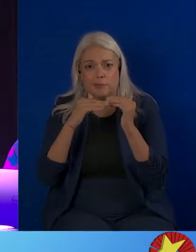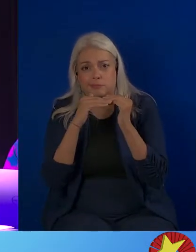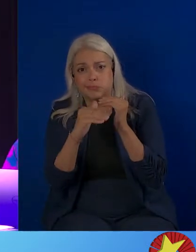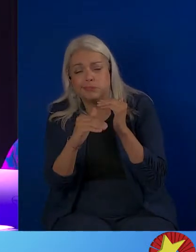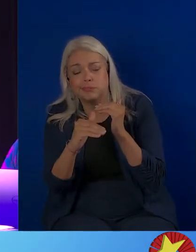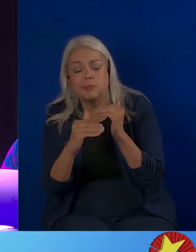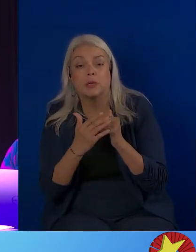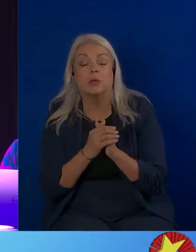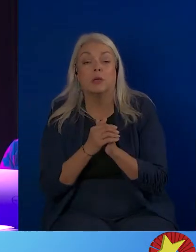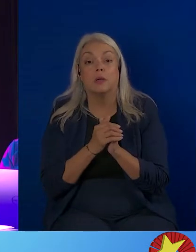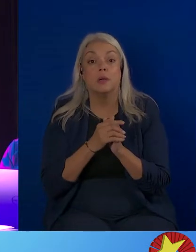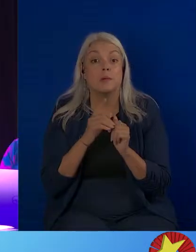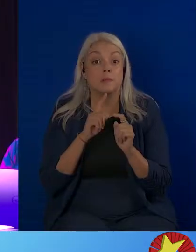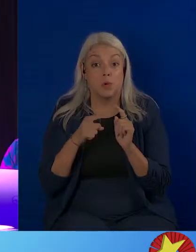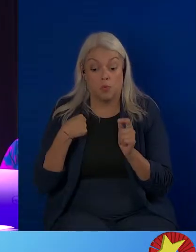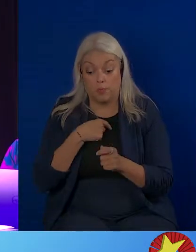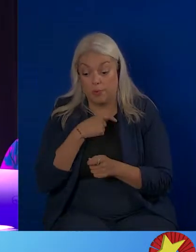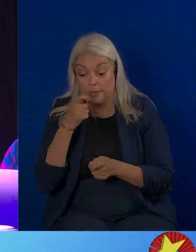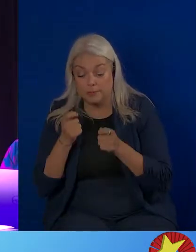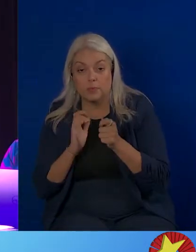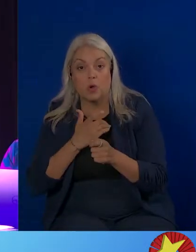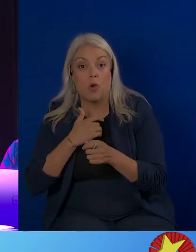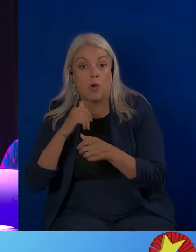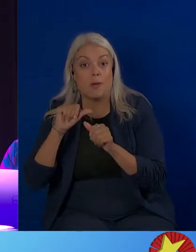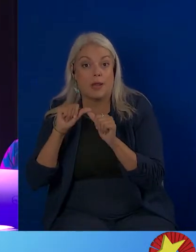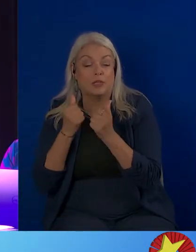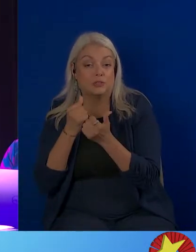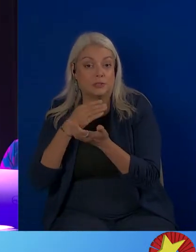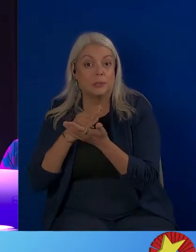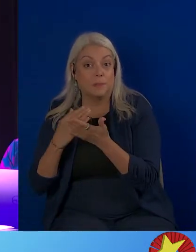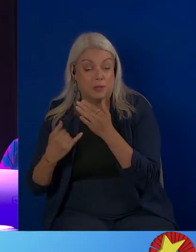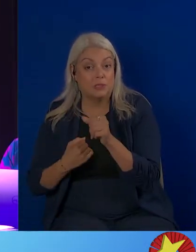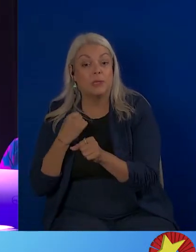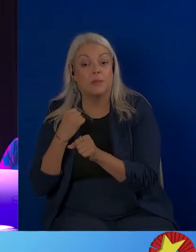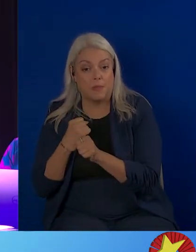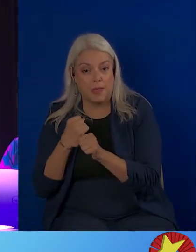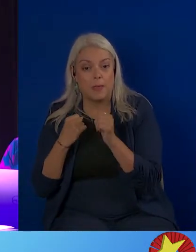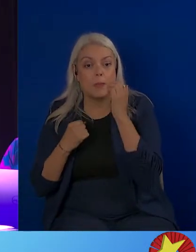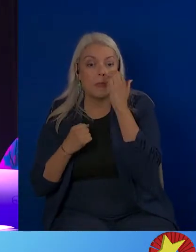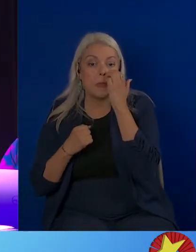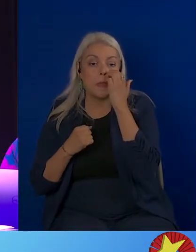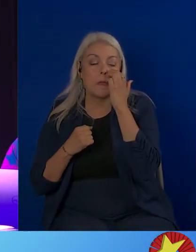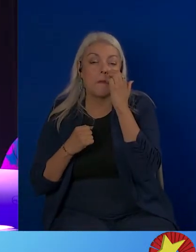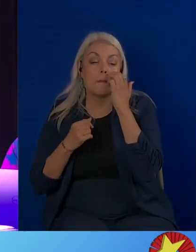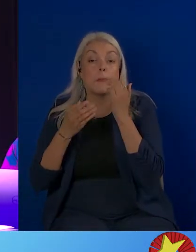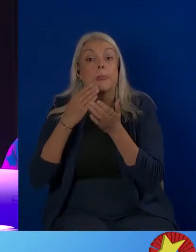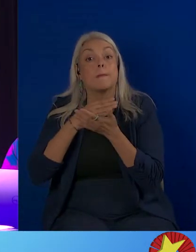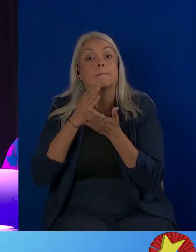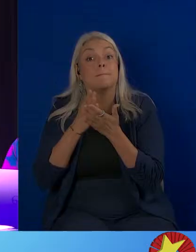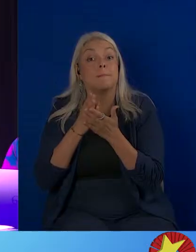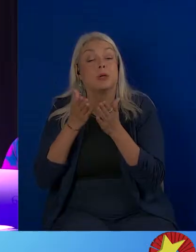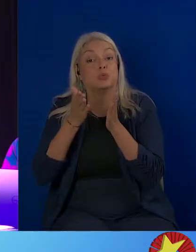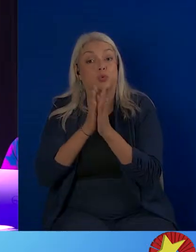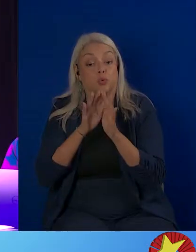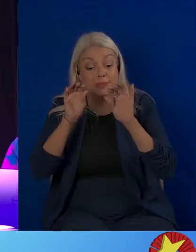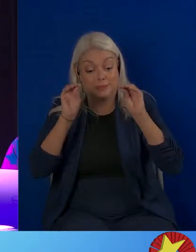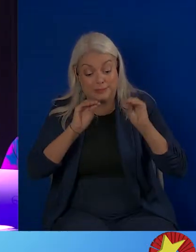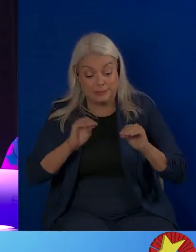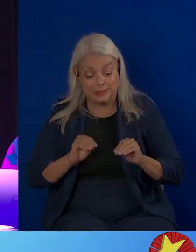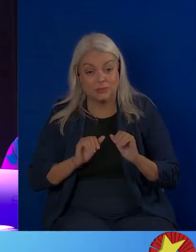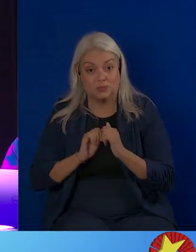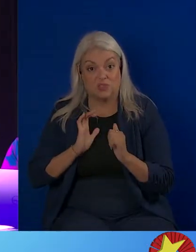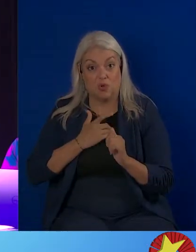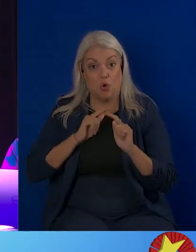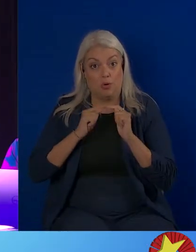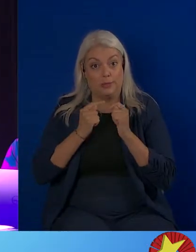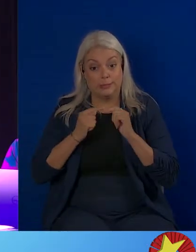while working on modifying the agency's budget for this year, preparing the budget request for 2027 with the team,